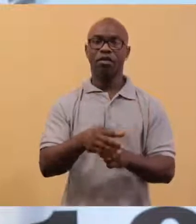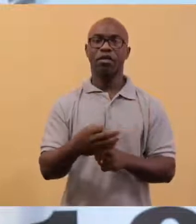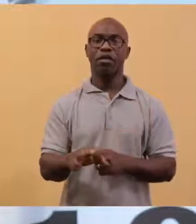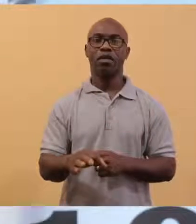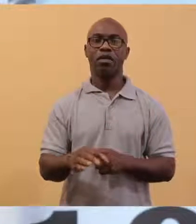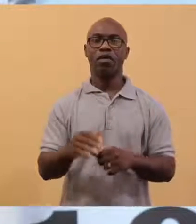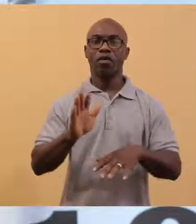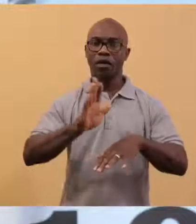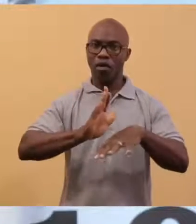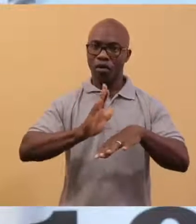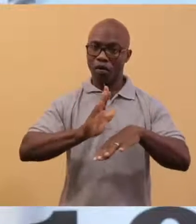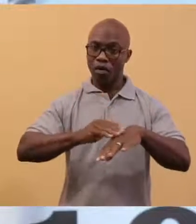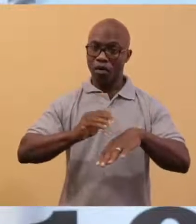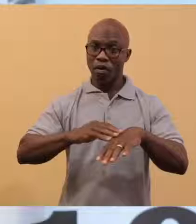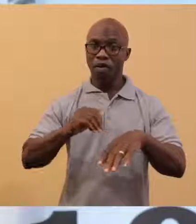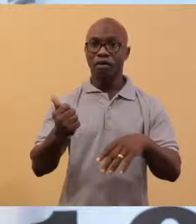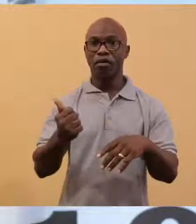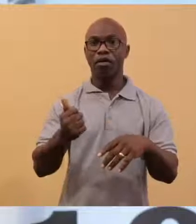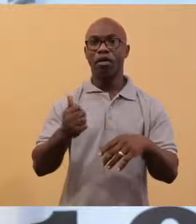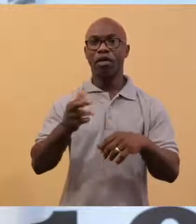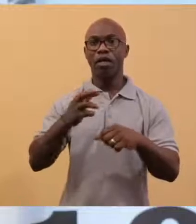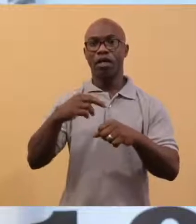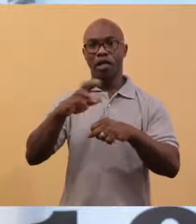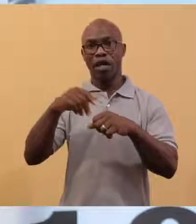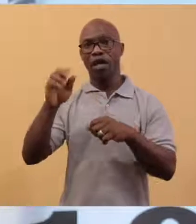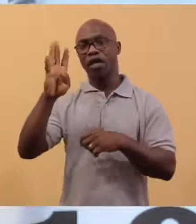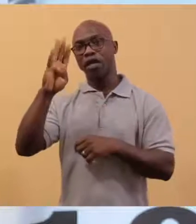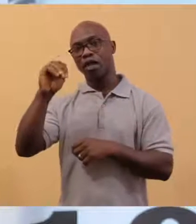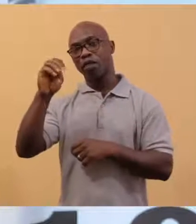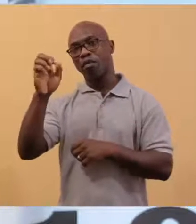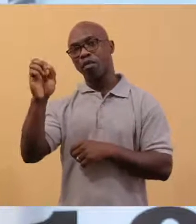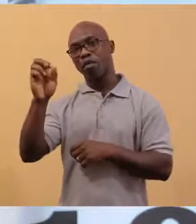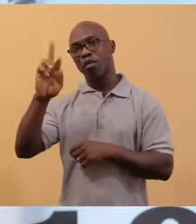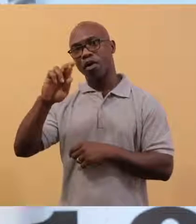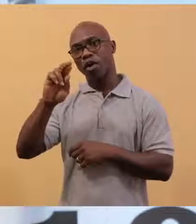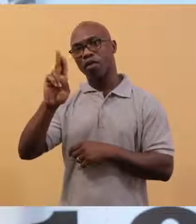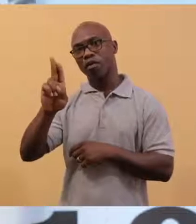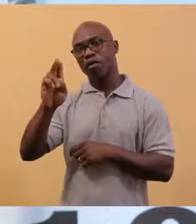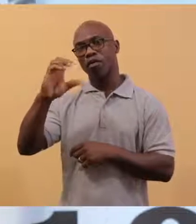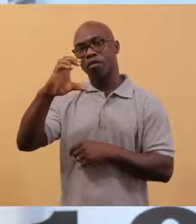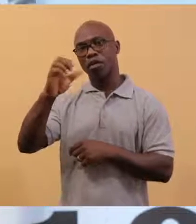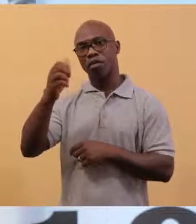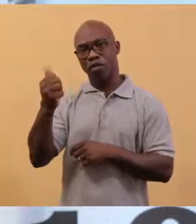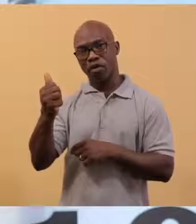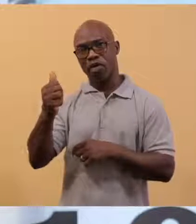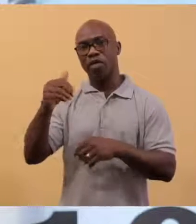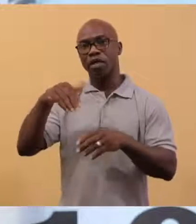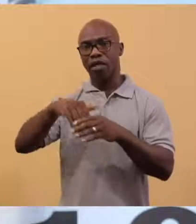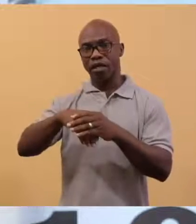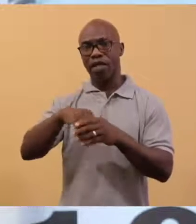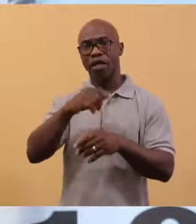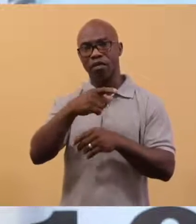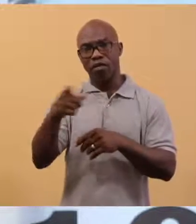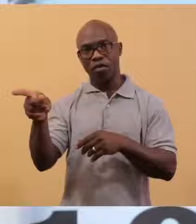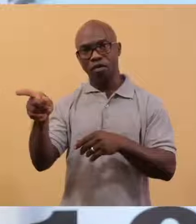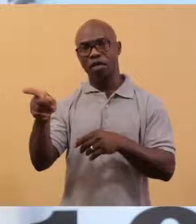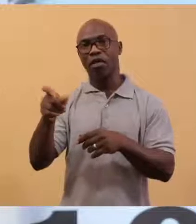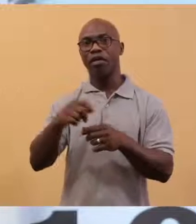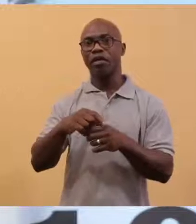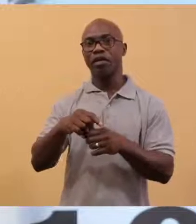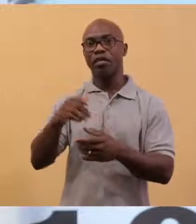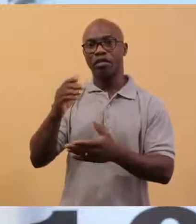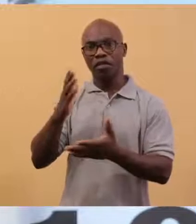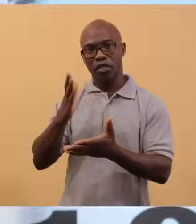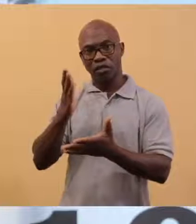We call again on the residents of Moruca and those of the mining communities in region number 7